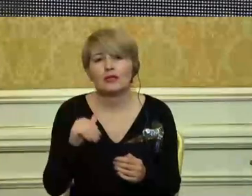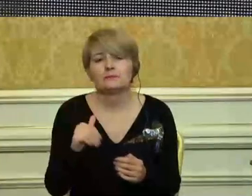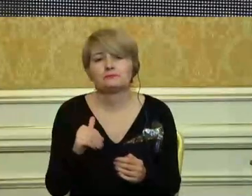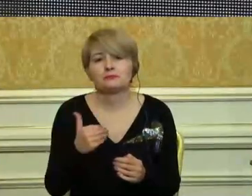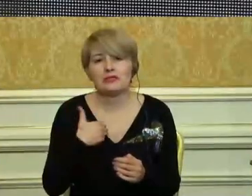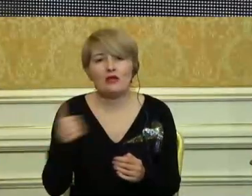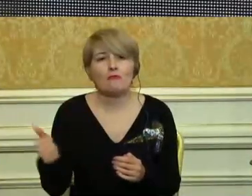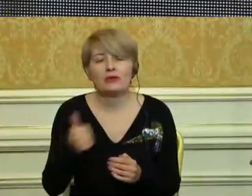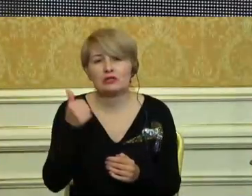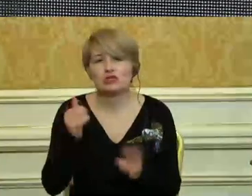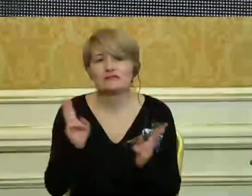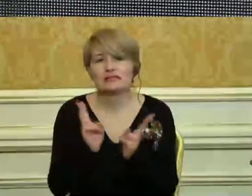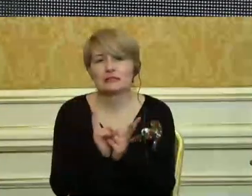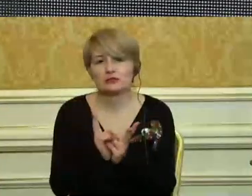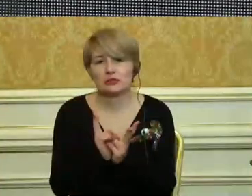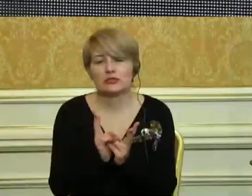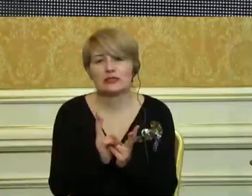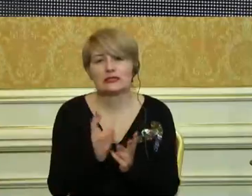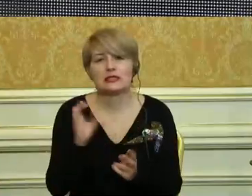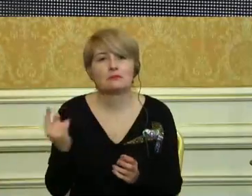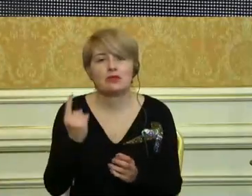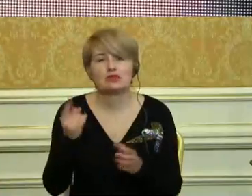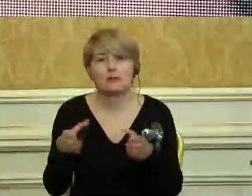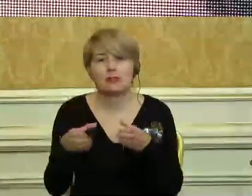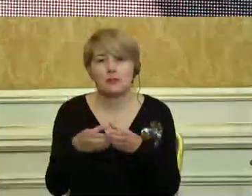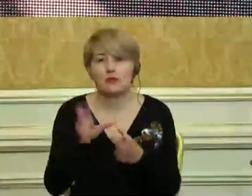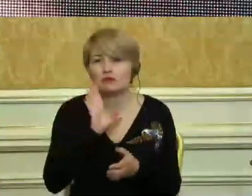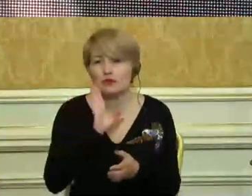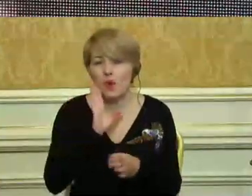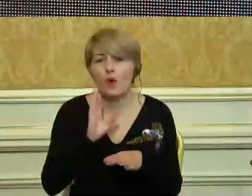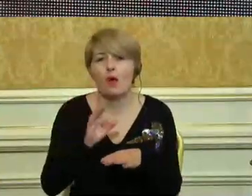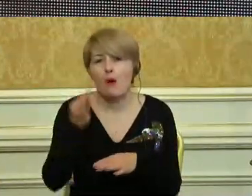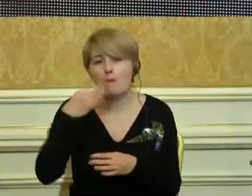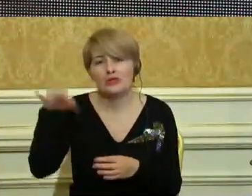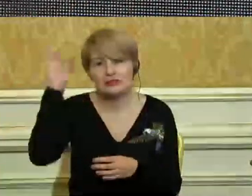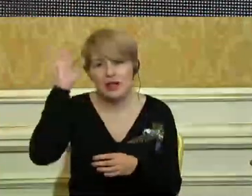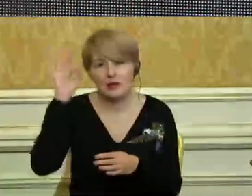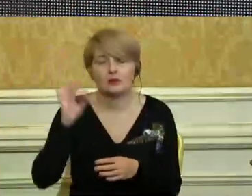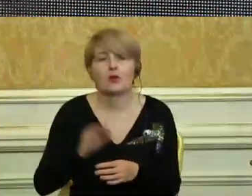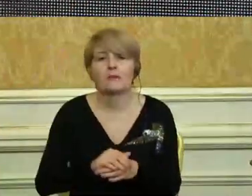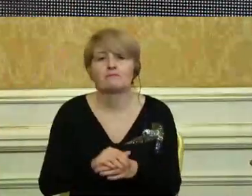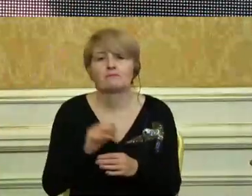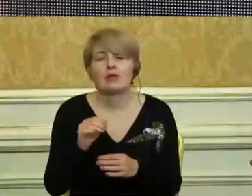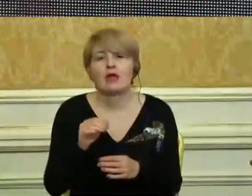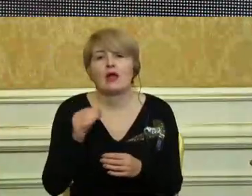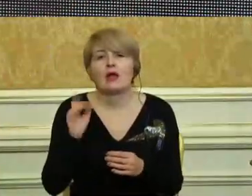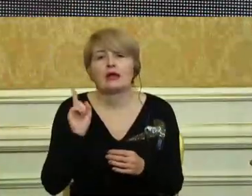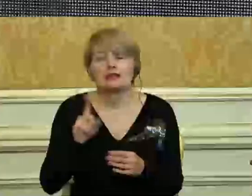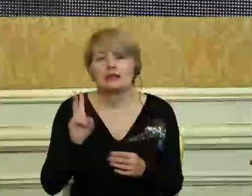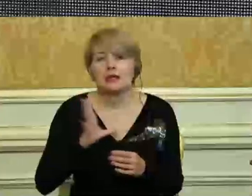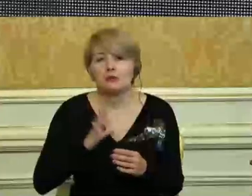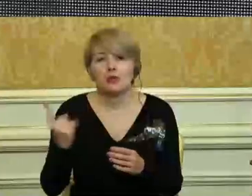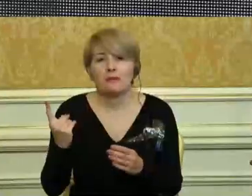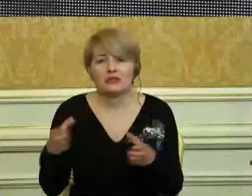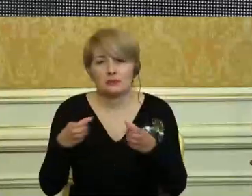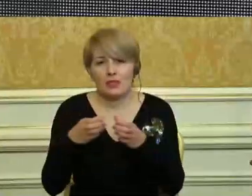National Police recruits who were women, it just brought me chills. And I thought at the time about how that really